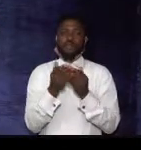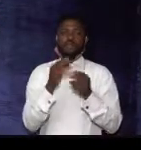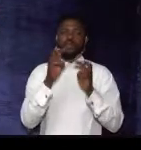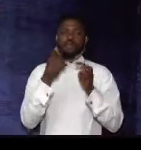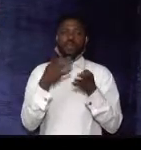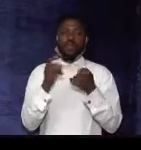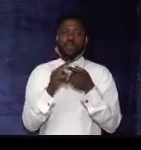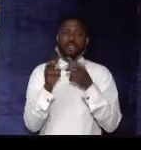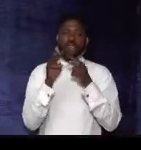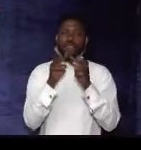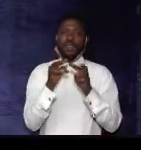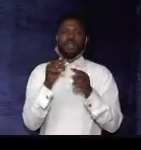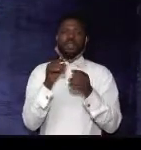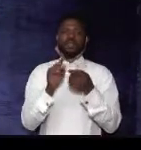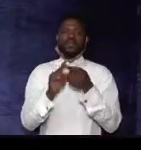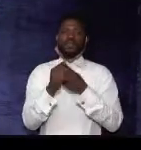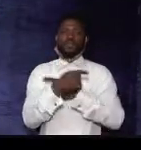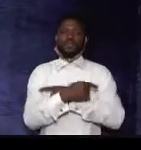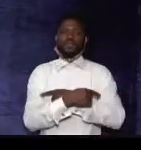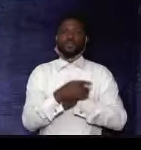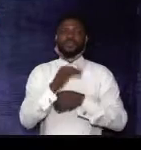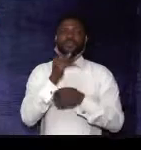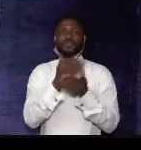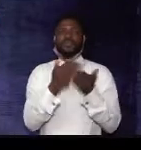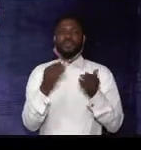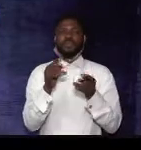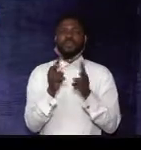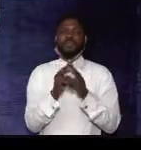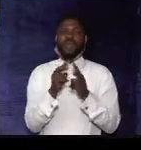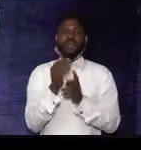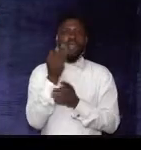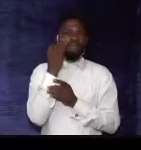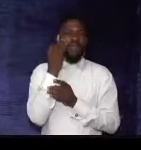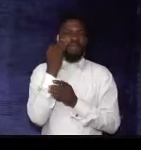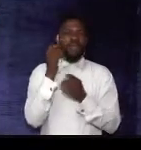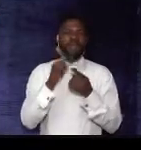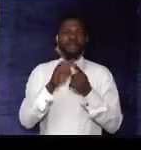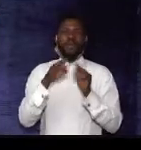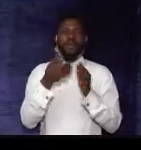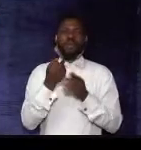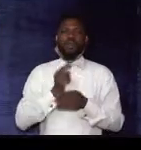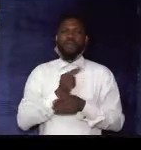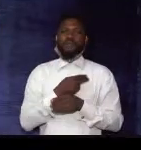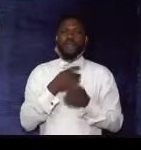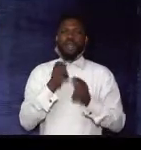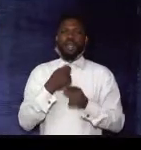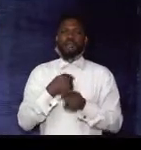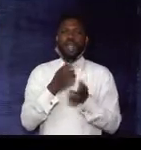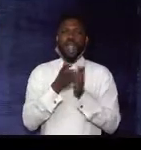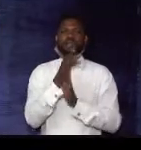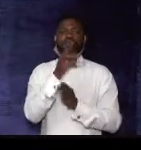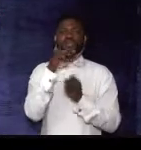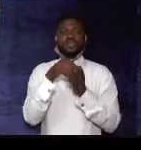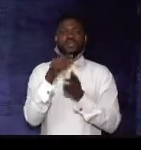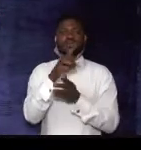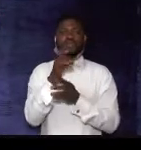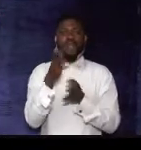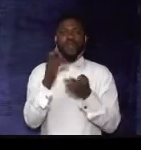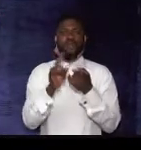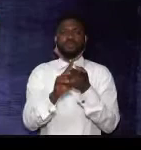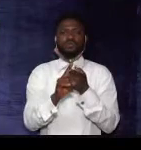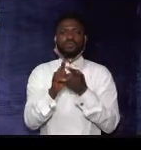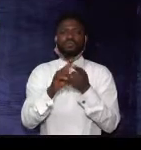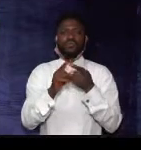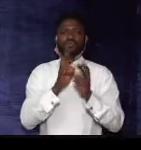very simple topic we want to look at today. And it's something very familiar to all of us. But let me ask you this